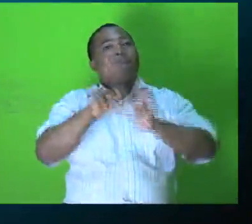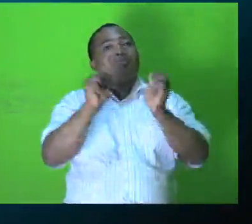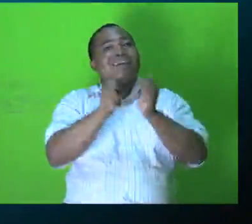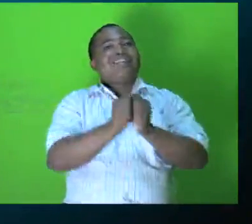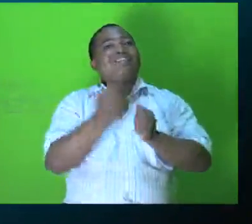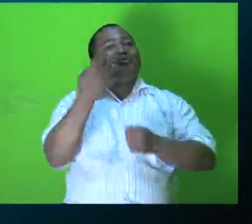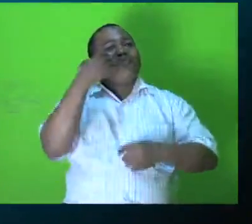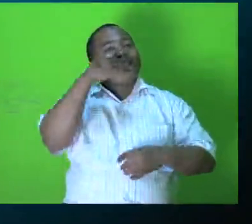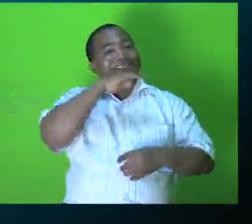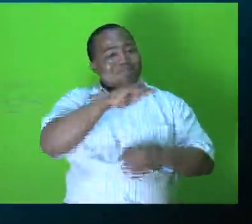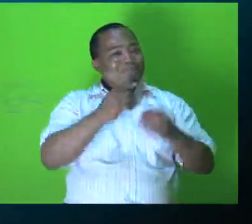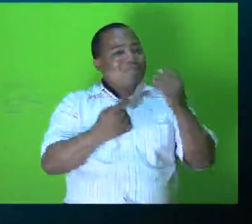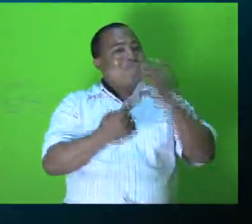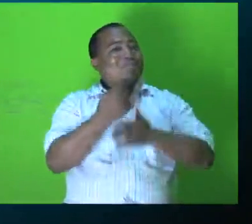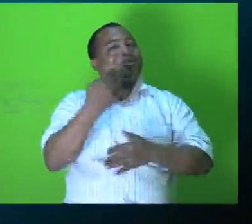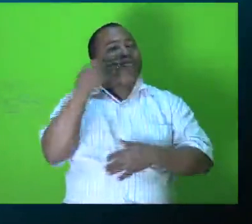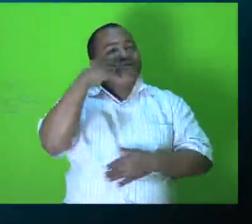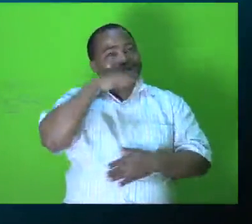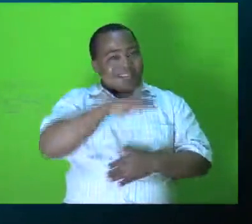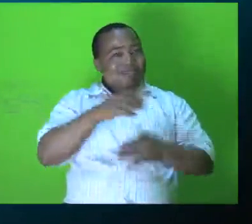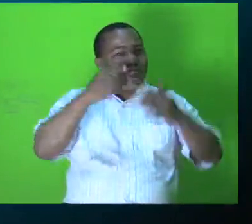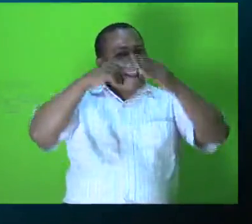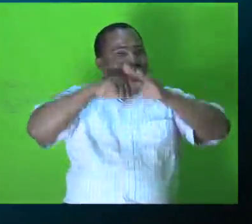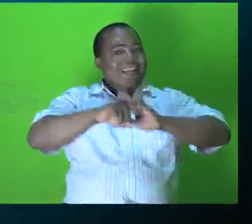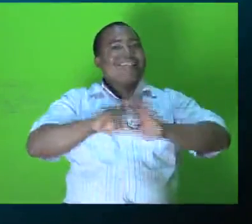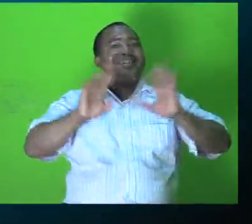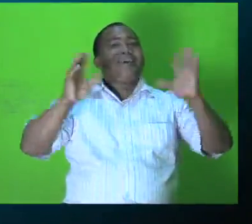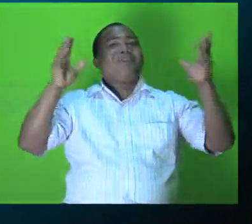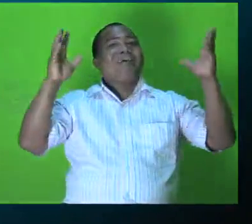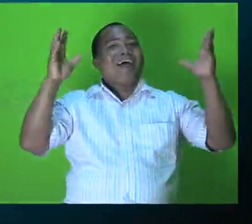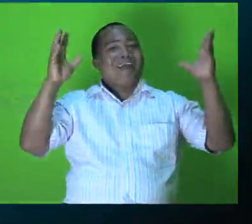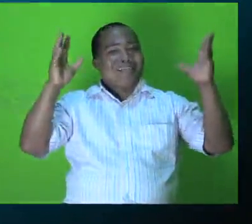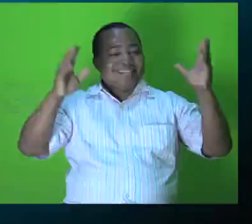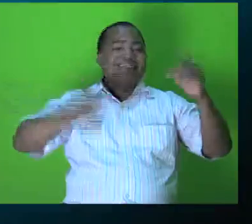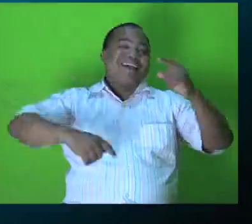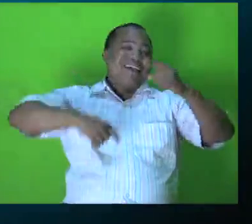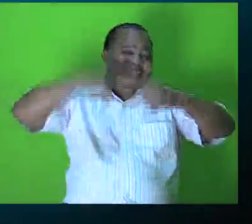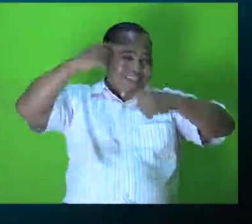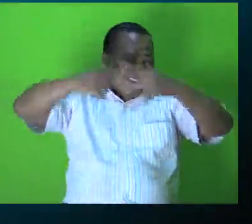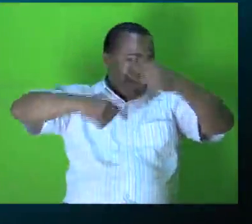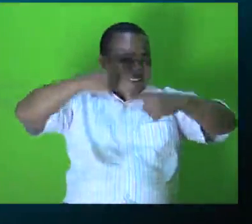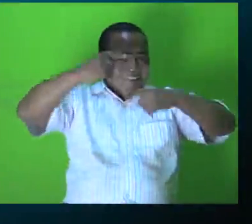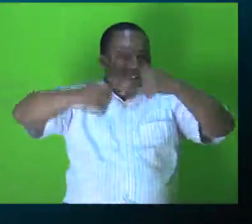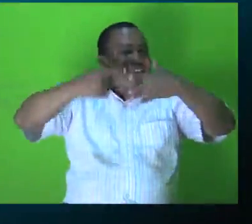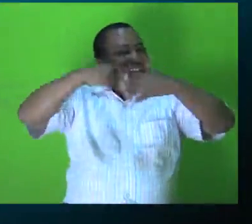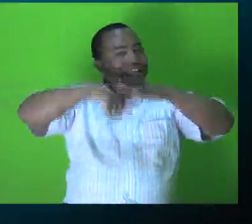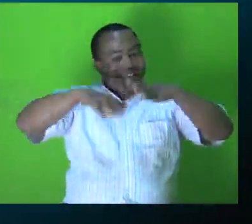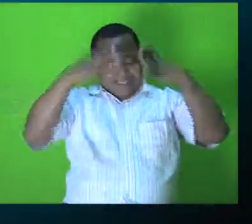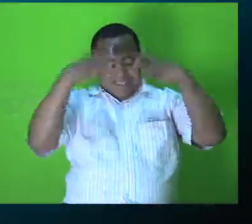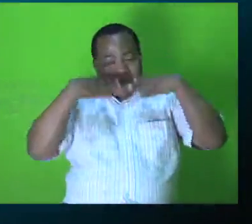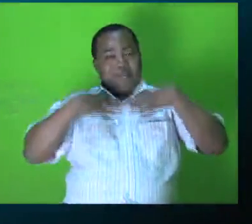important events in life is going on in your body.